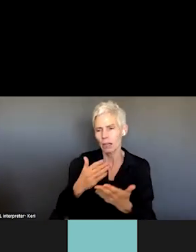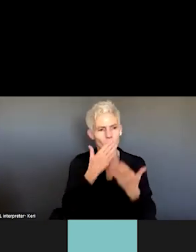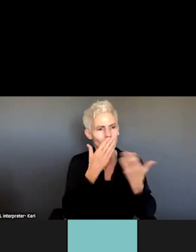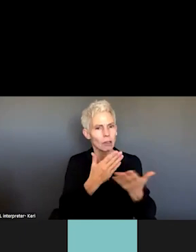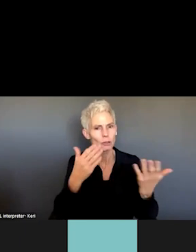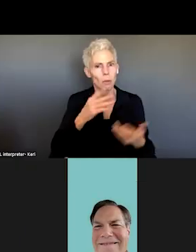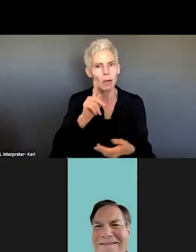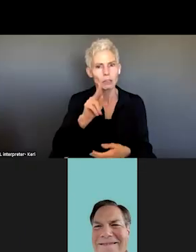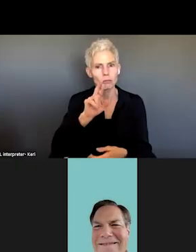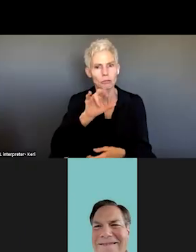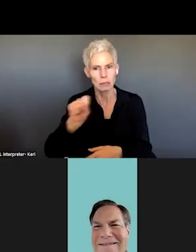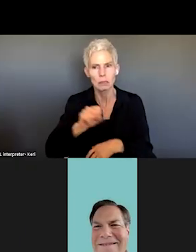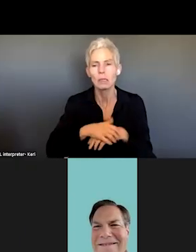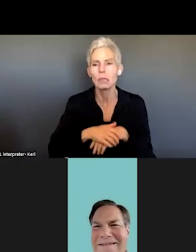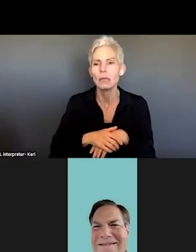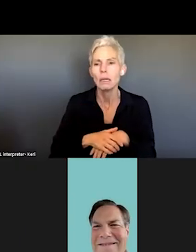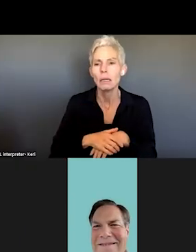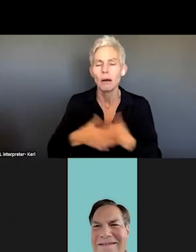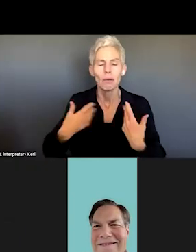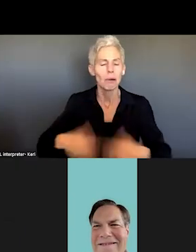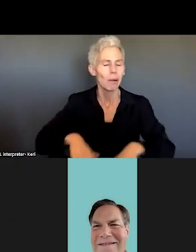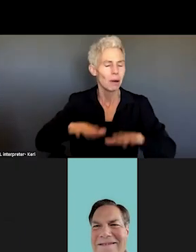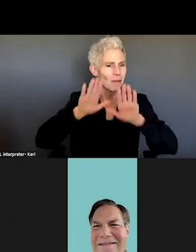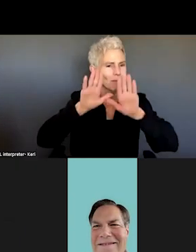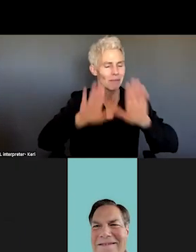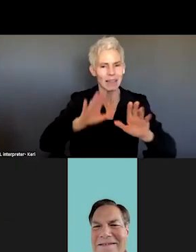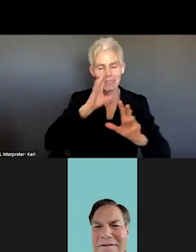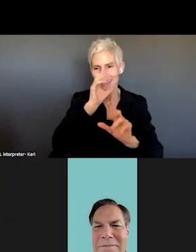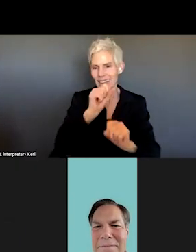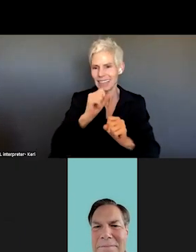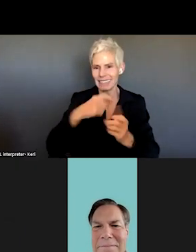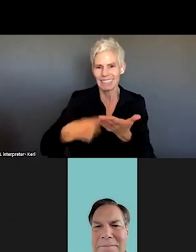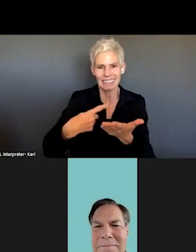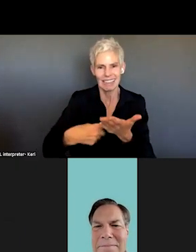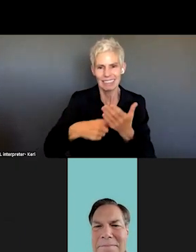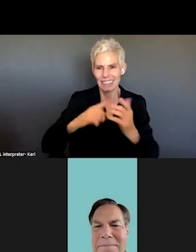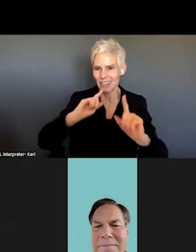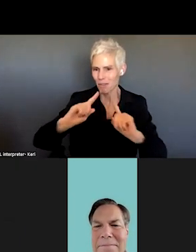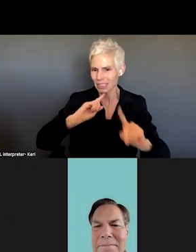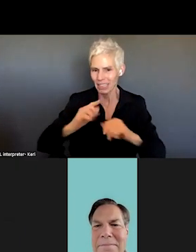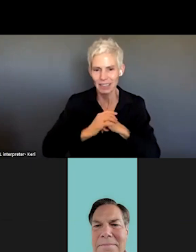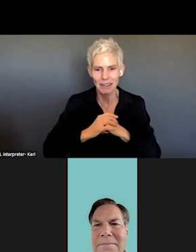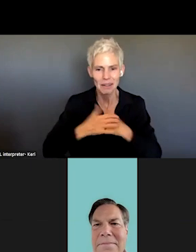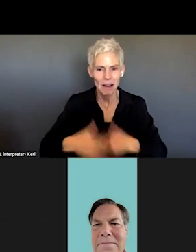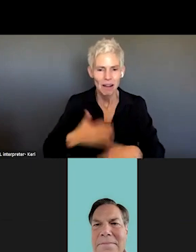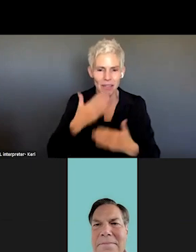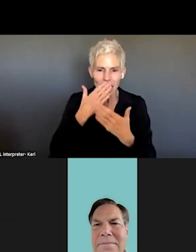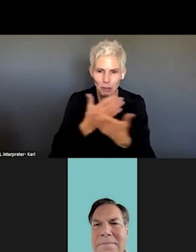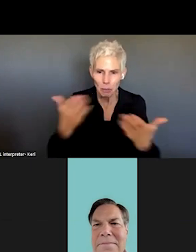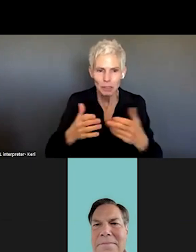Chris. God, what a fascinating conversation. Thank you very, very much.